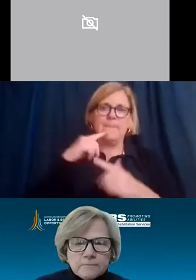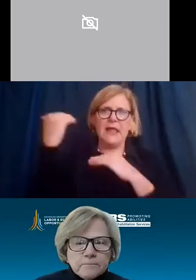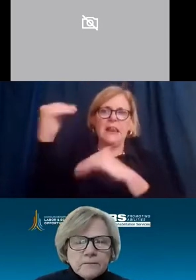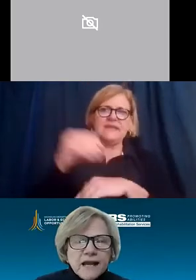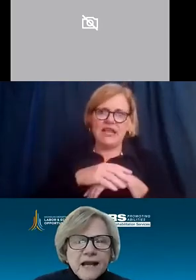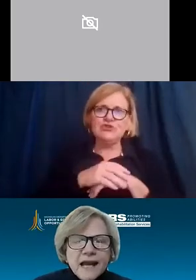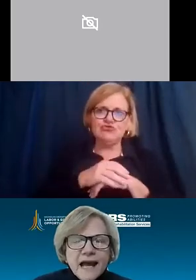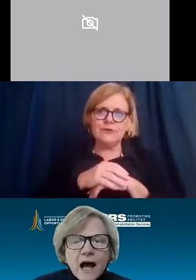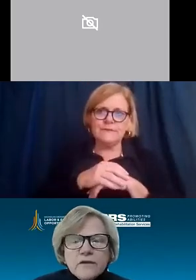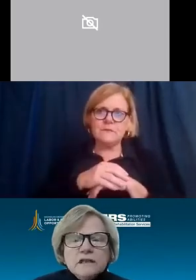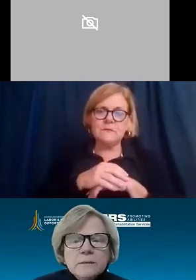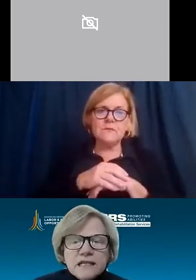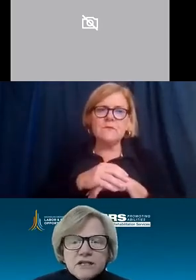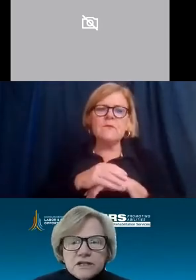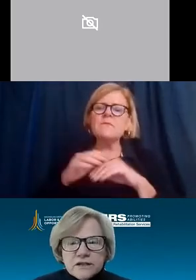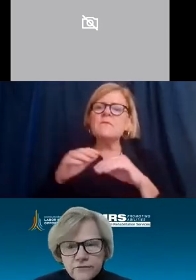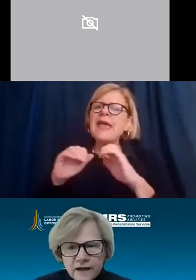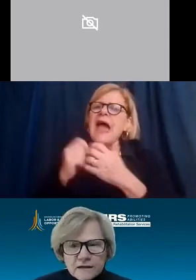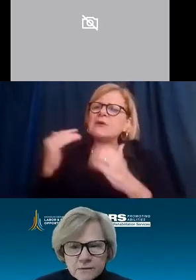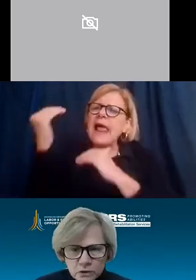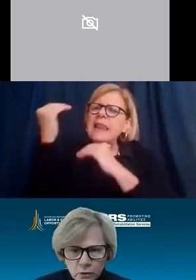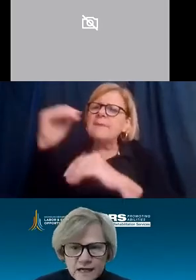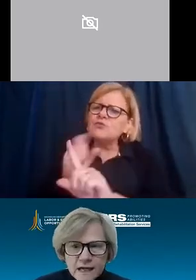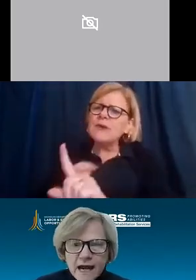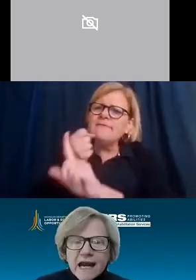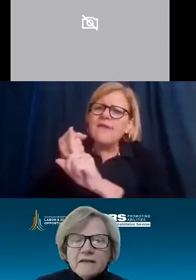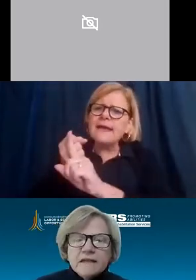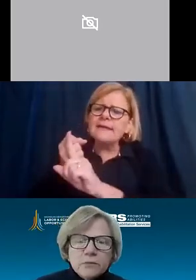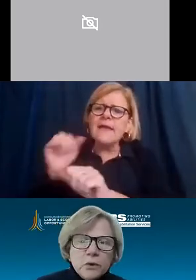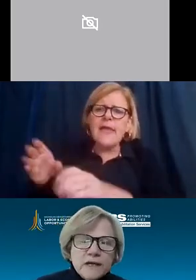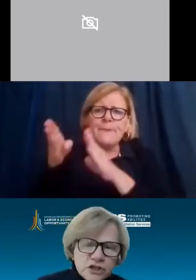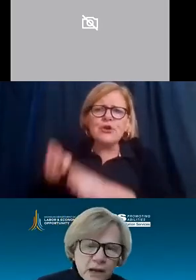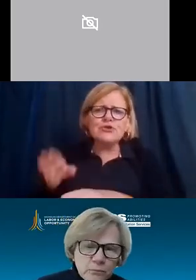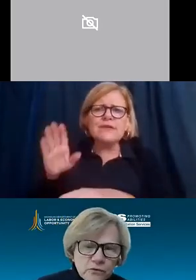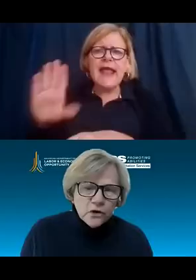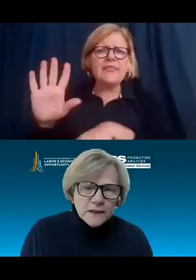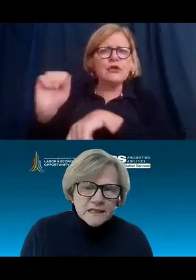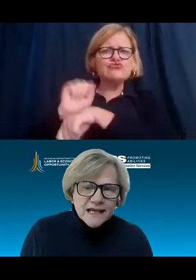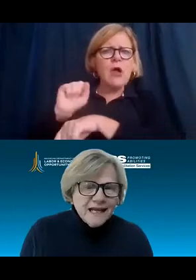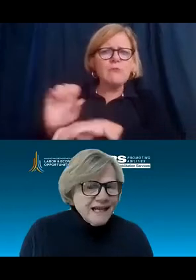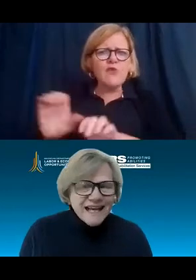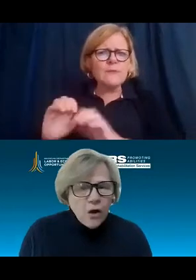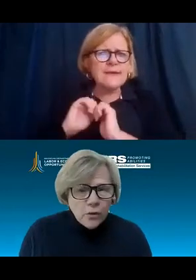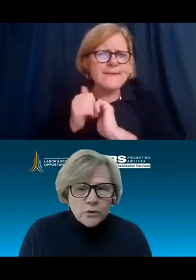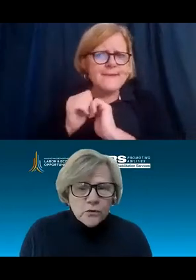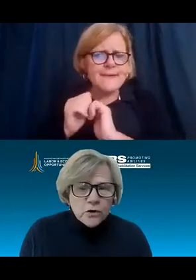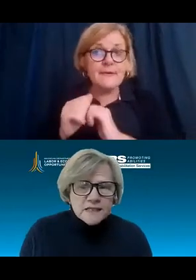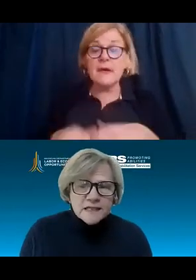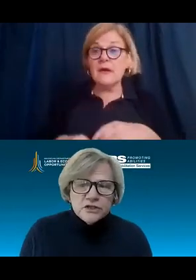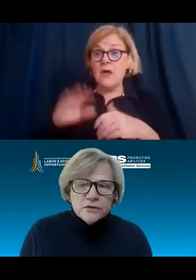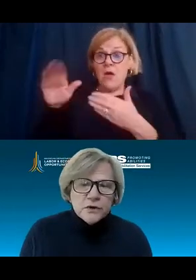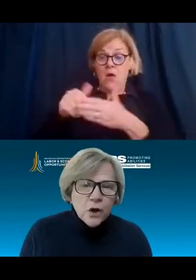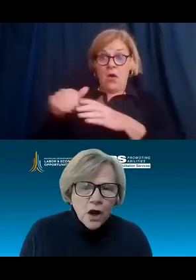limitation. How do the limitations affect the employee and the employee's job performance? Not all